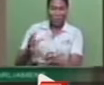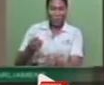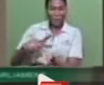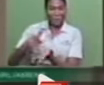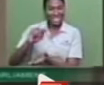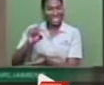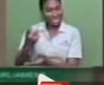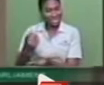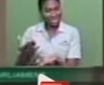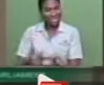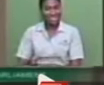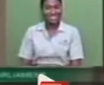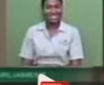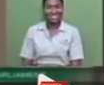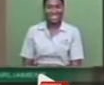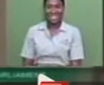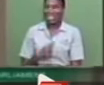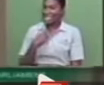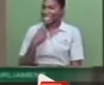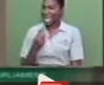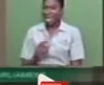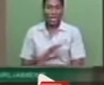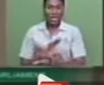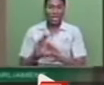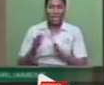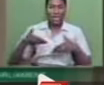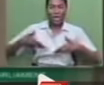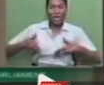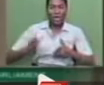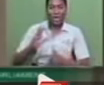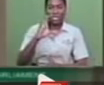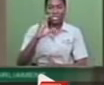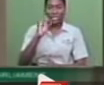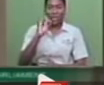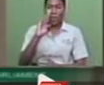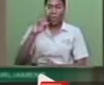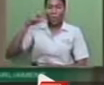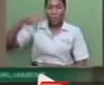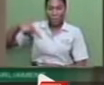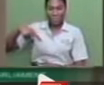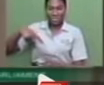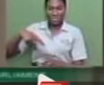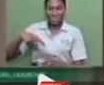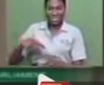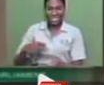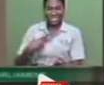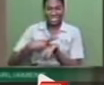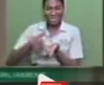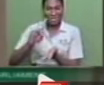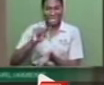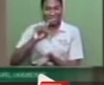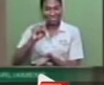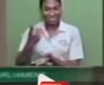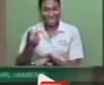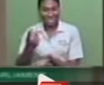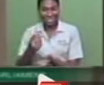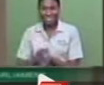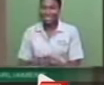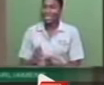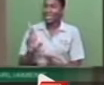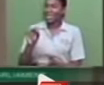the Corporation Tax Act to allow approved property development companies to claim as a